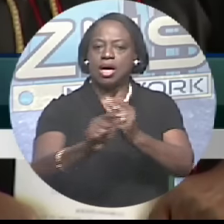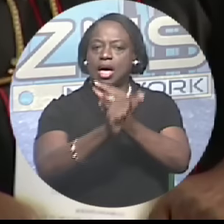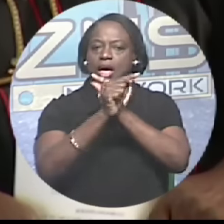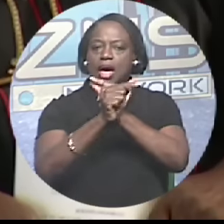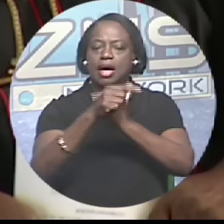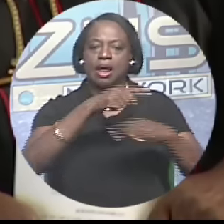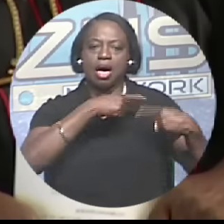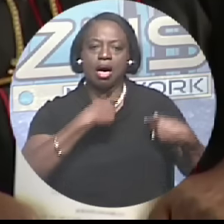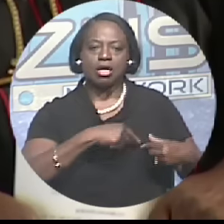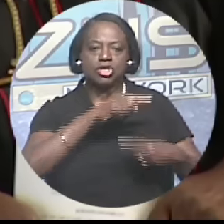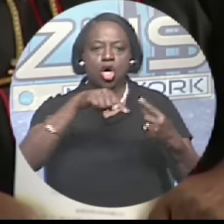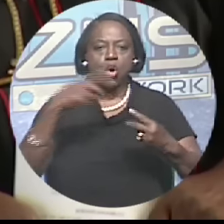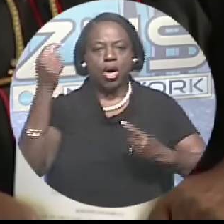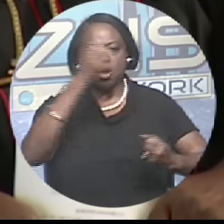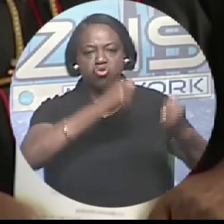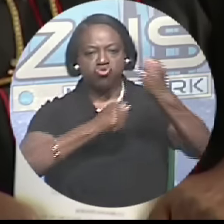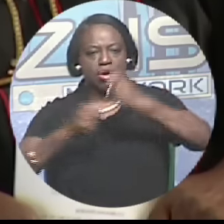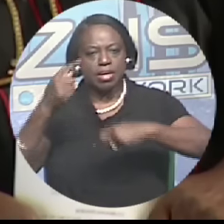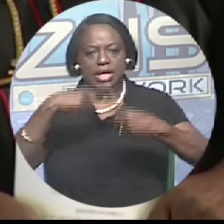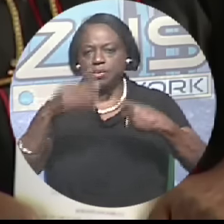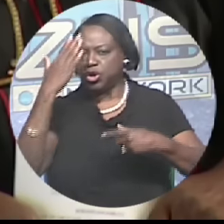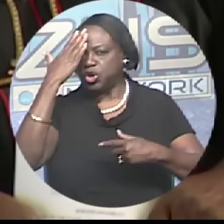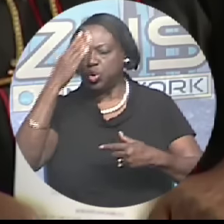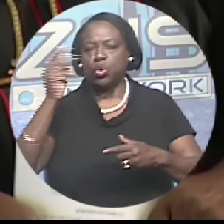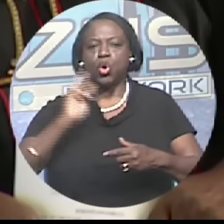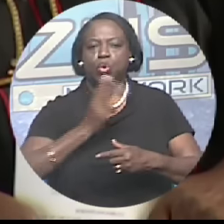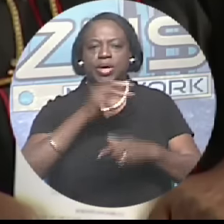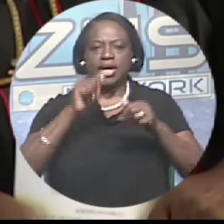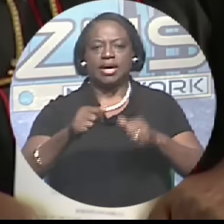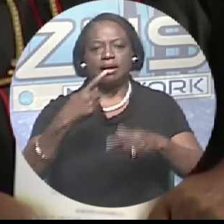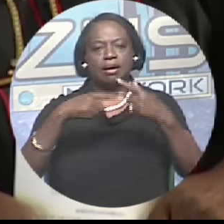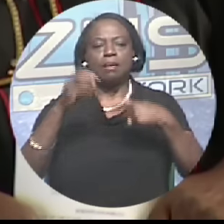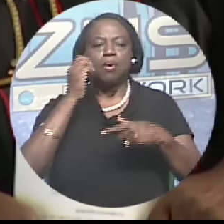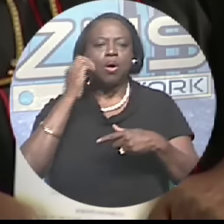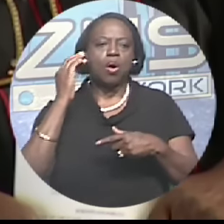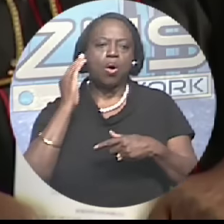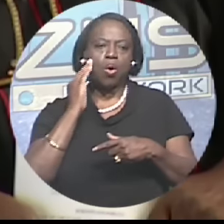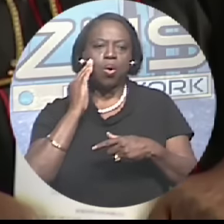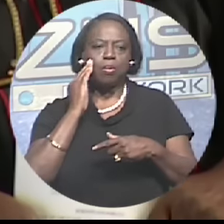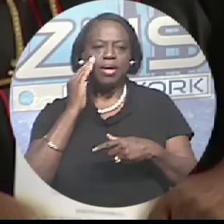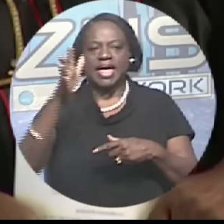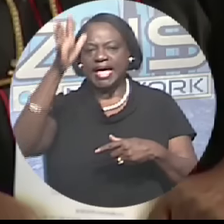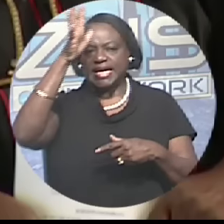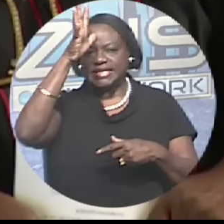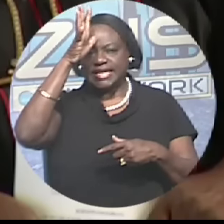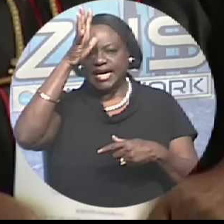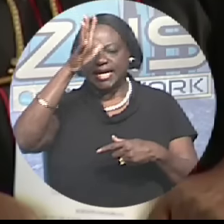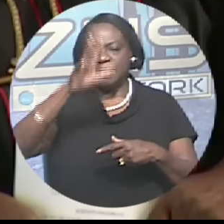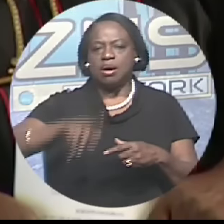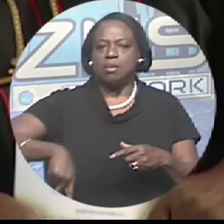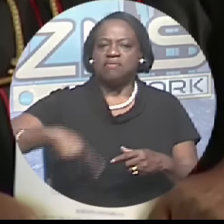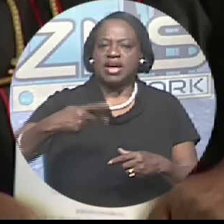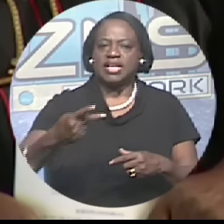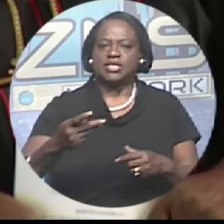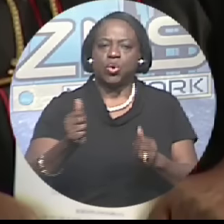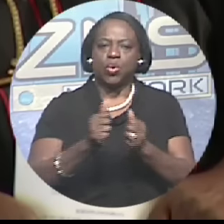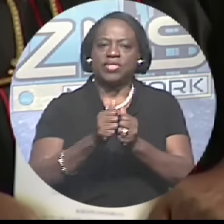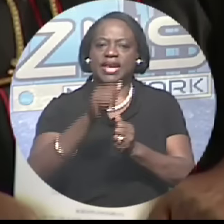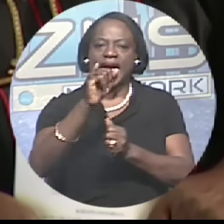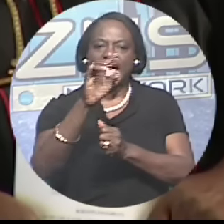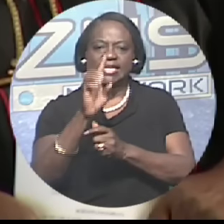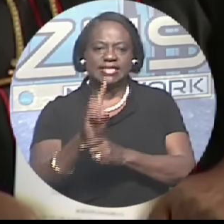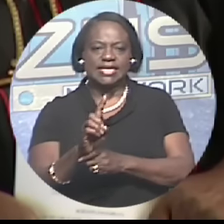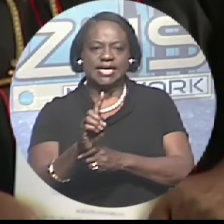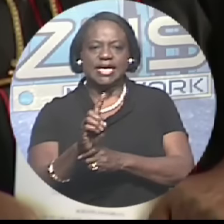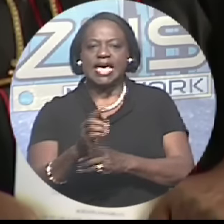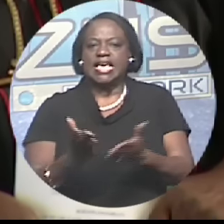Whenever troubles struck, we always knew that we could come home. Daddy also provided us with an identity.